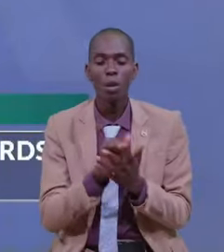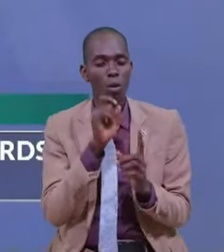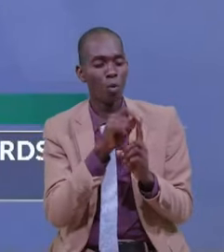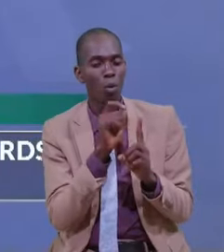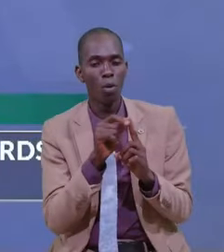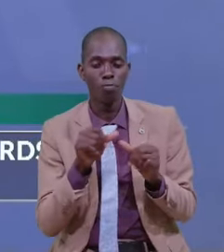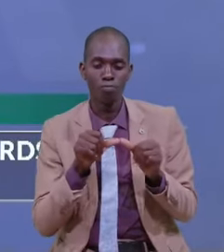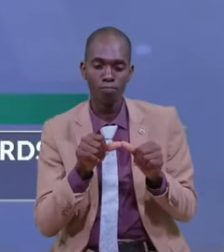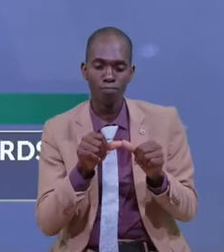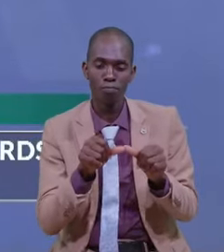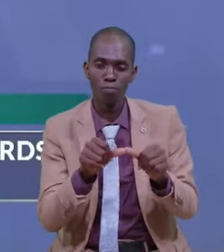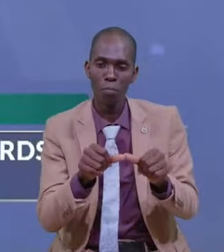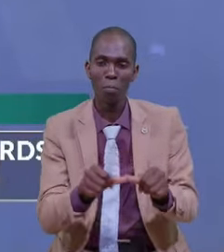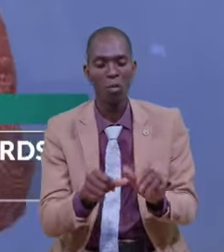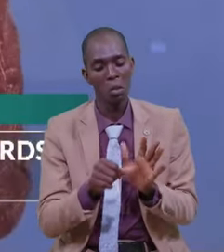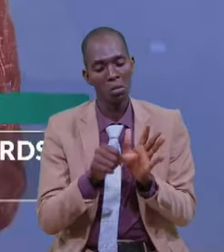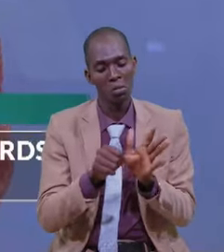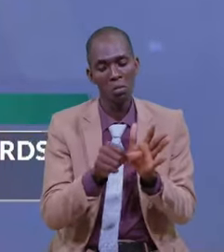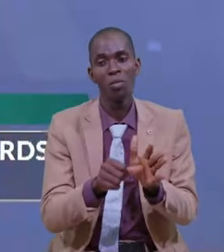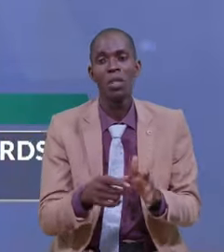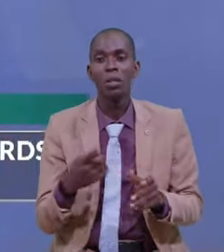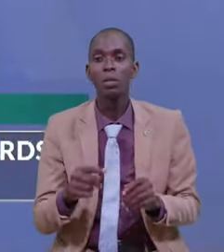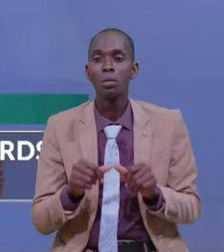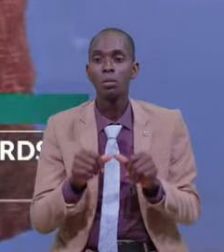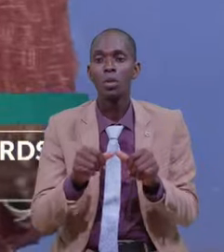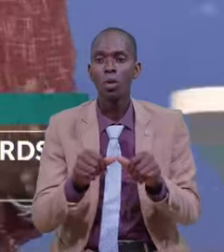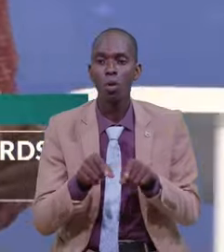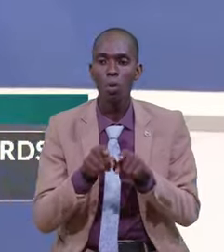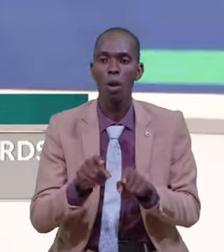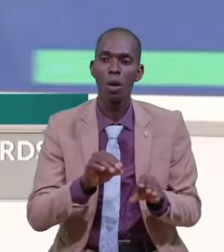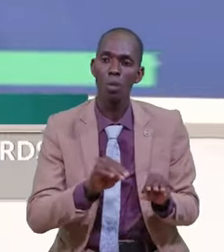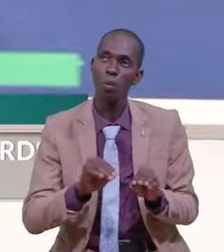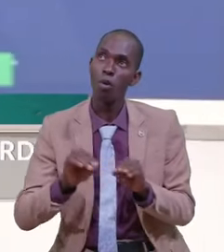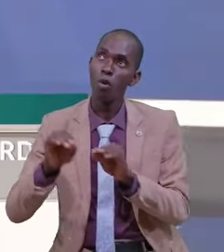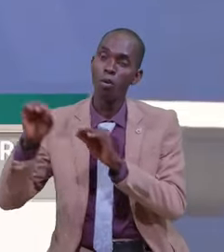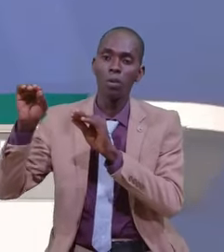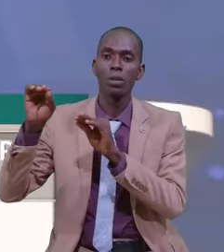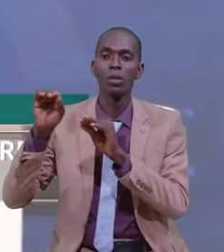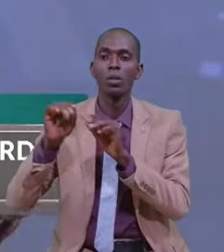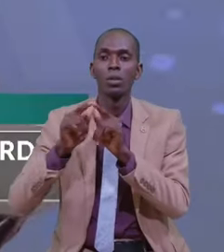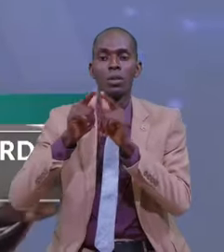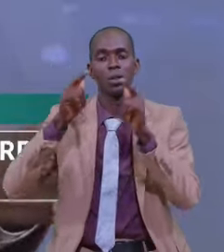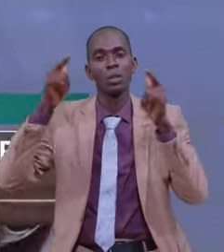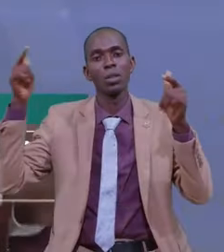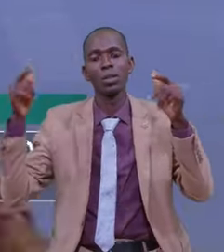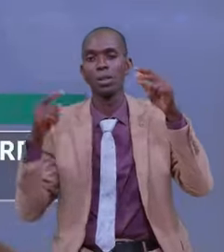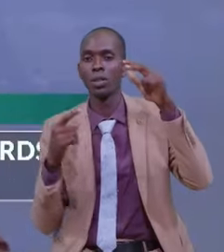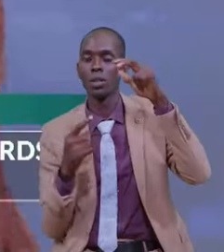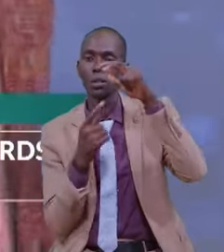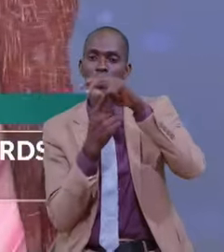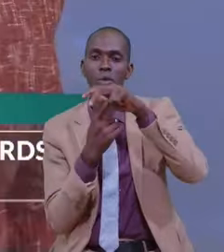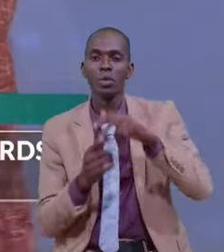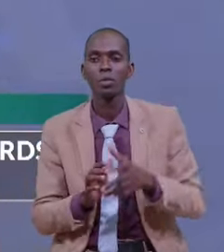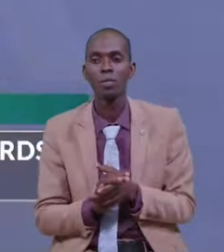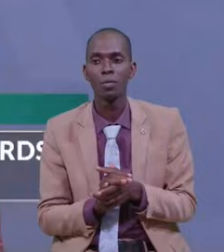The perseverance while moving towards the great championship.